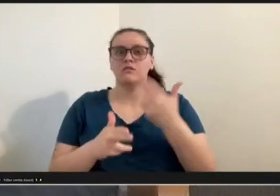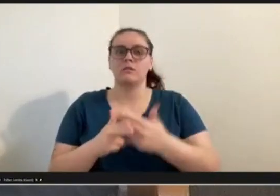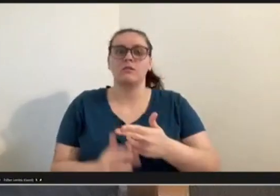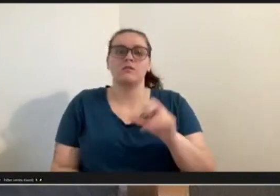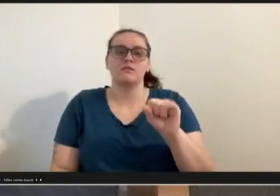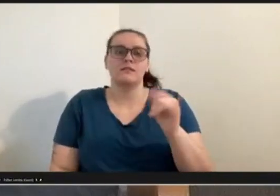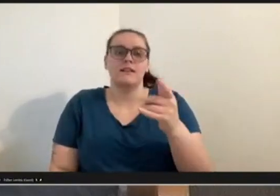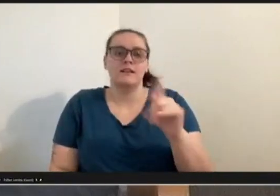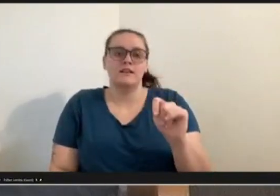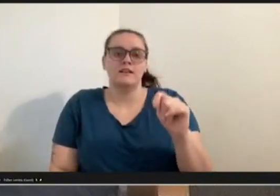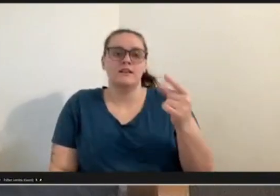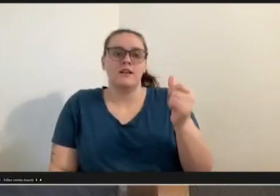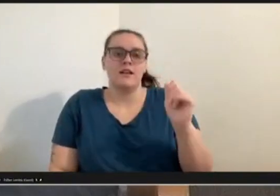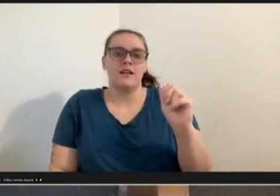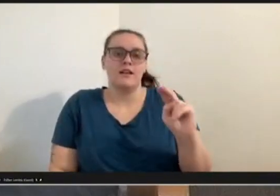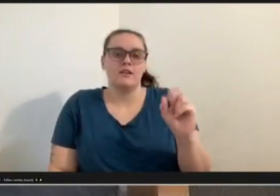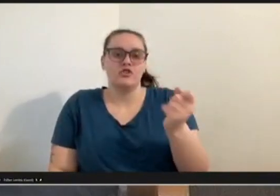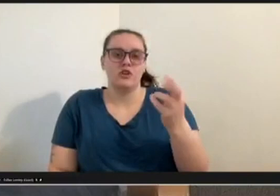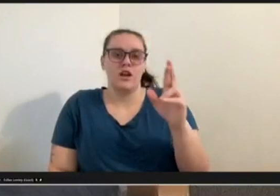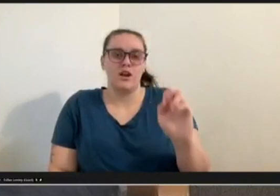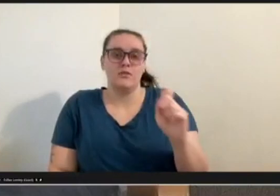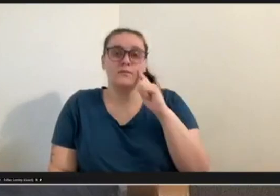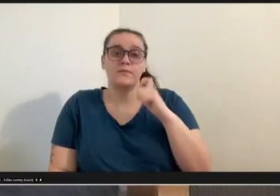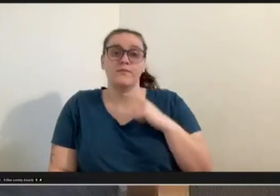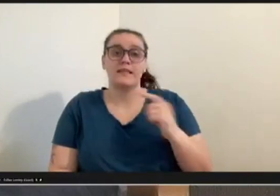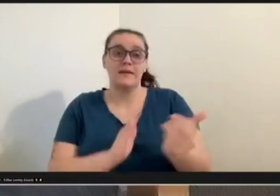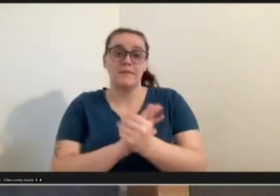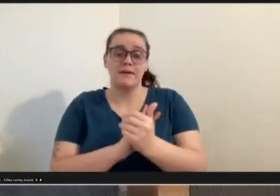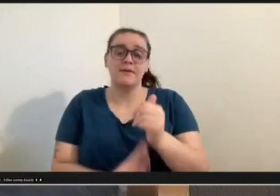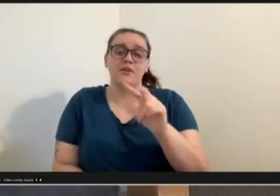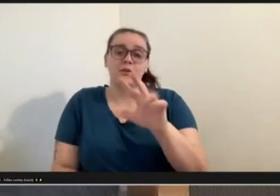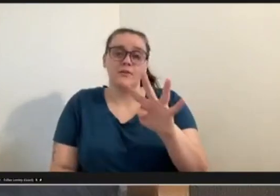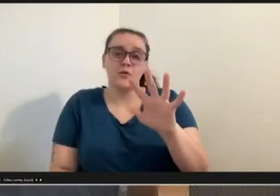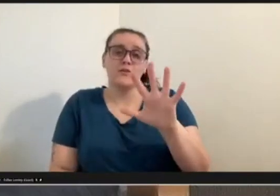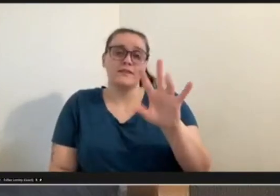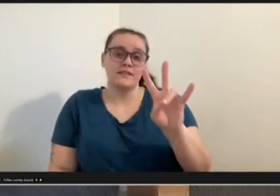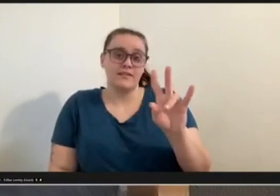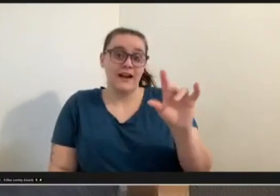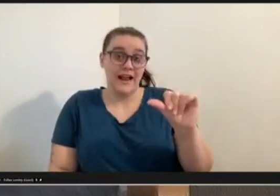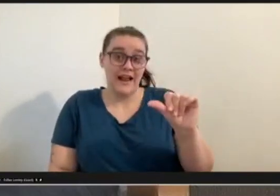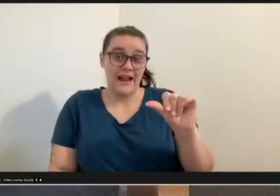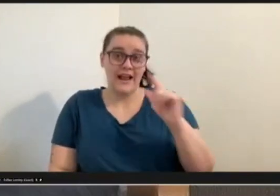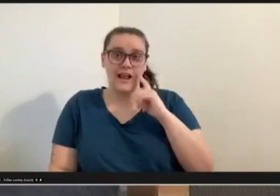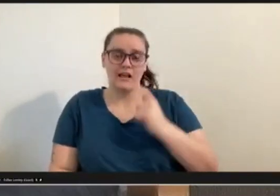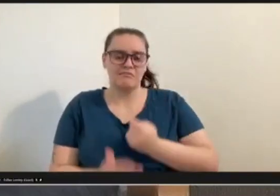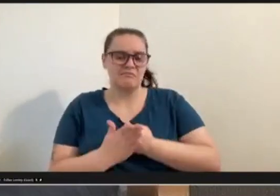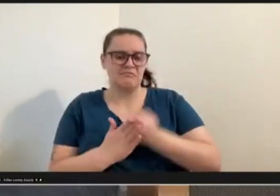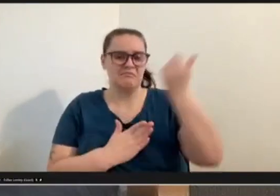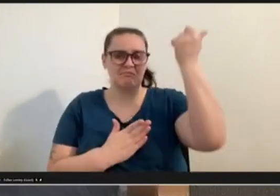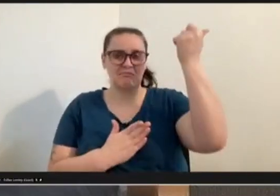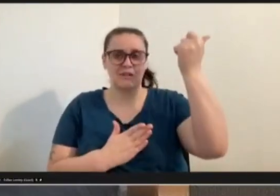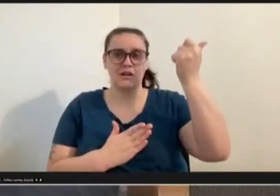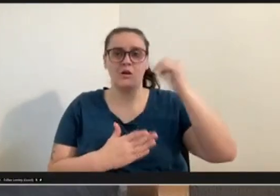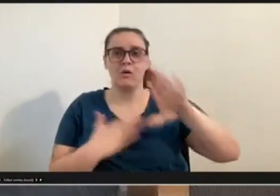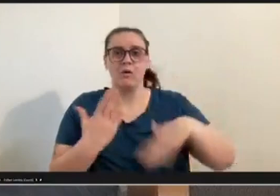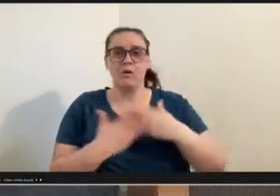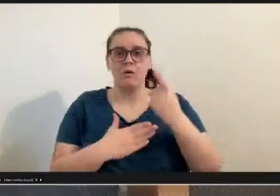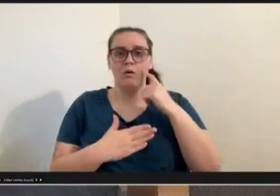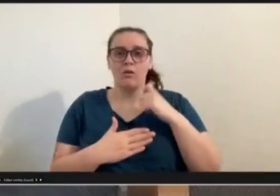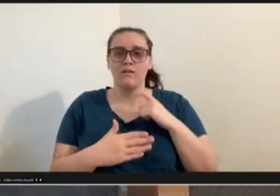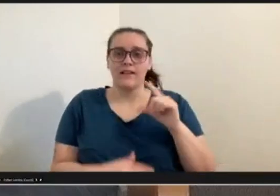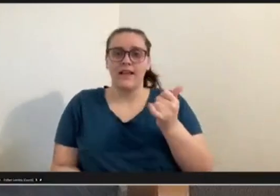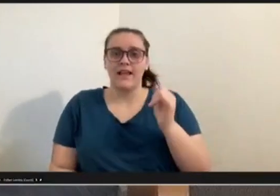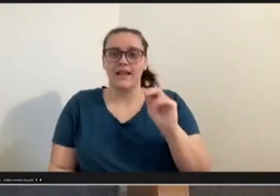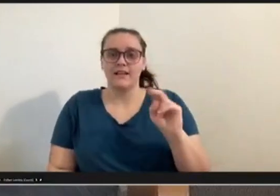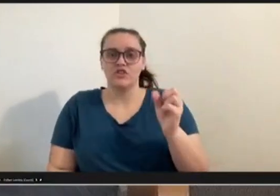House Bill 3457A, guts the existing SIP program by reducing the gain share cap from $16